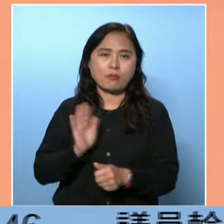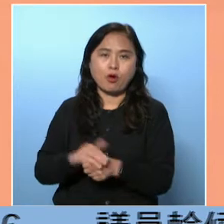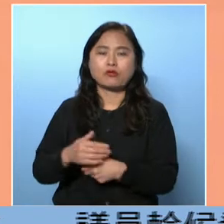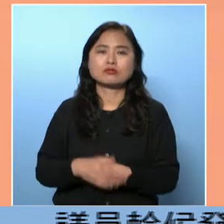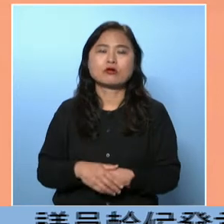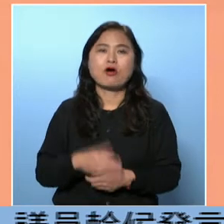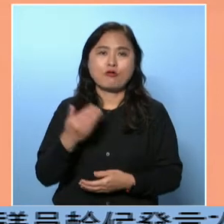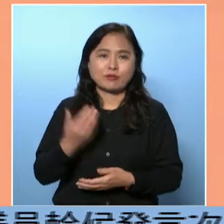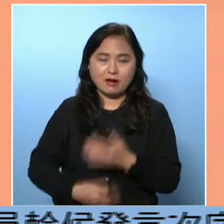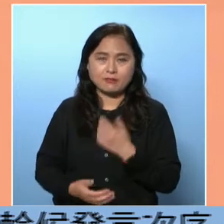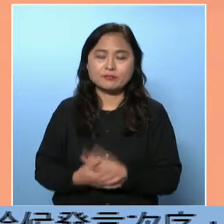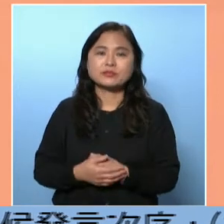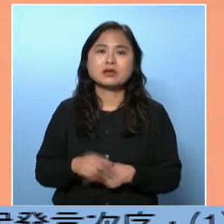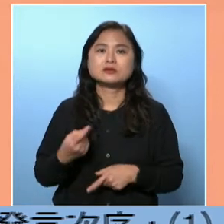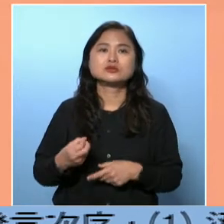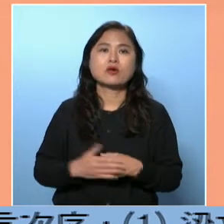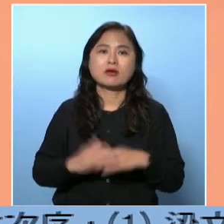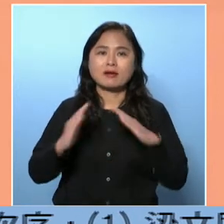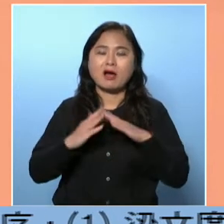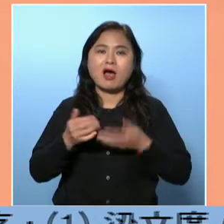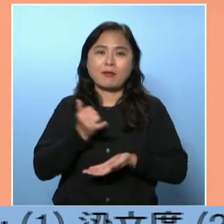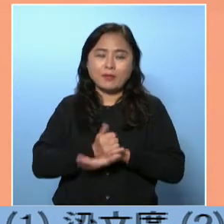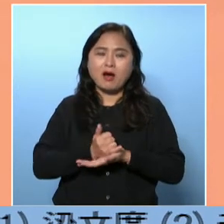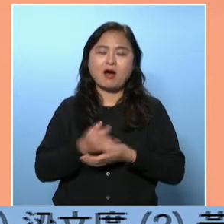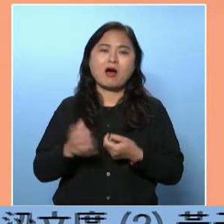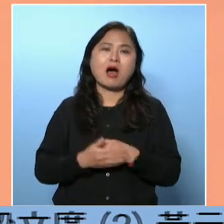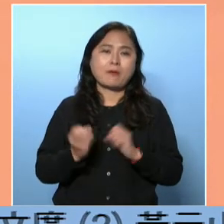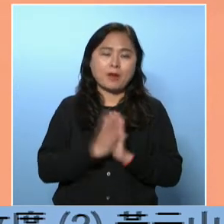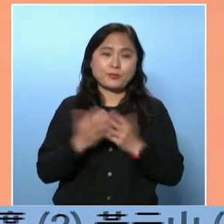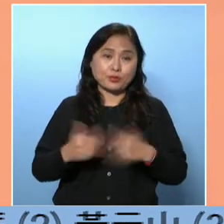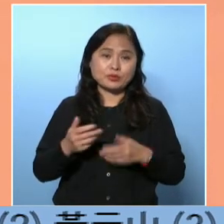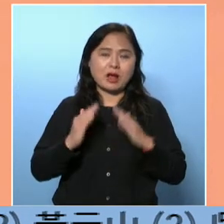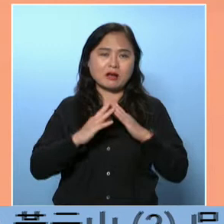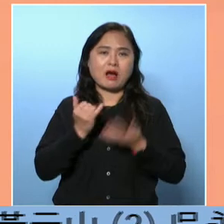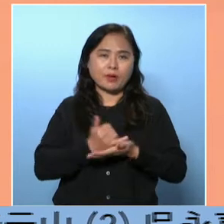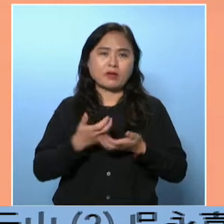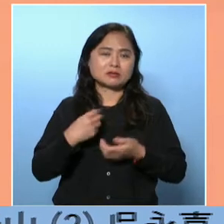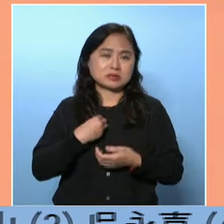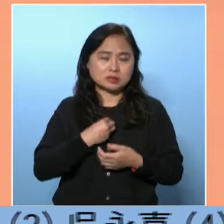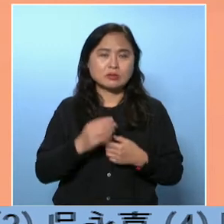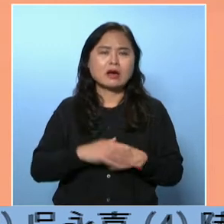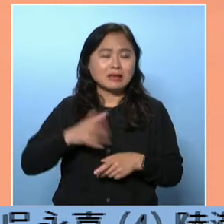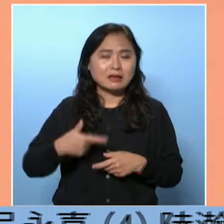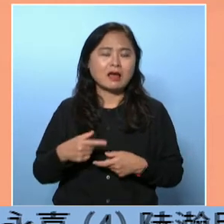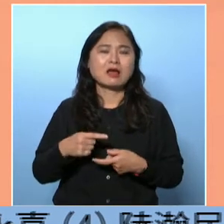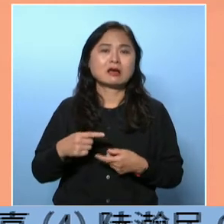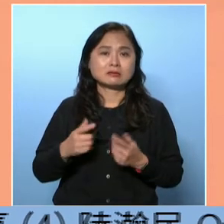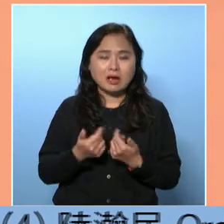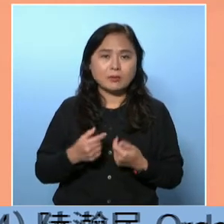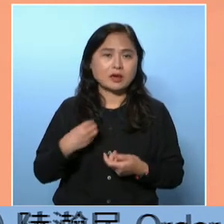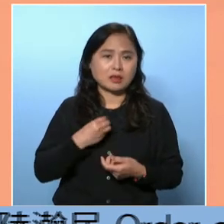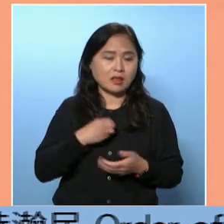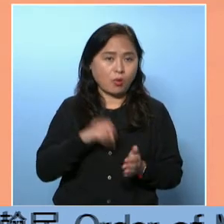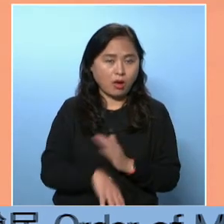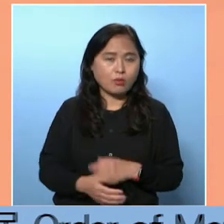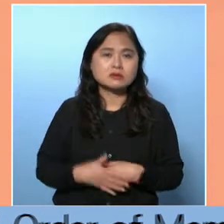the Western medicine sector is overburdened, so it could offer some relief too. Now, some confirmed cases have to wait, stay at home for isolation.